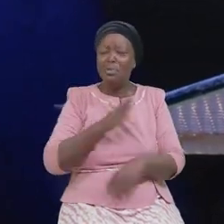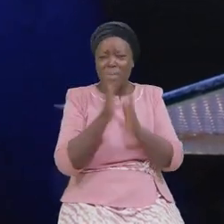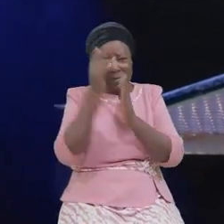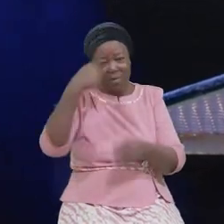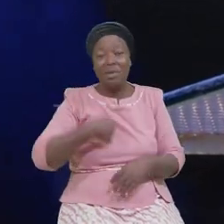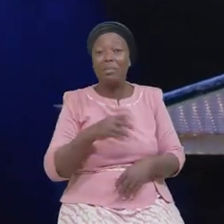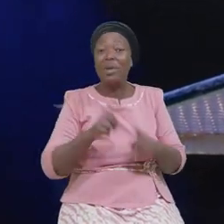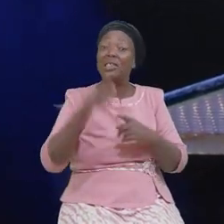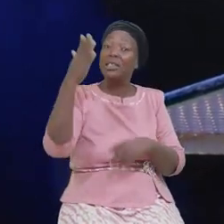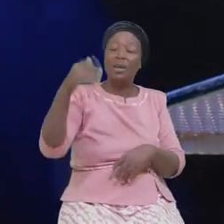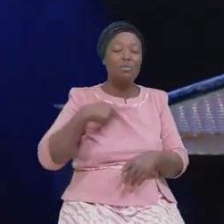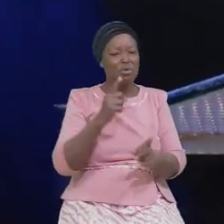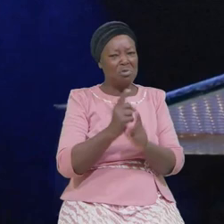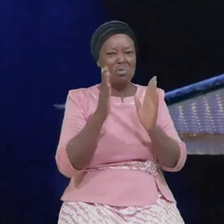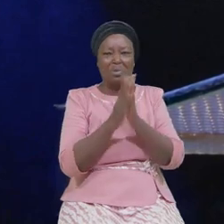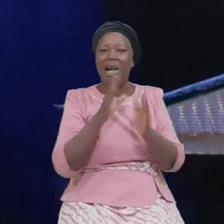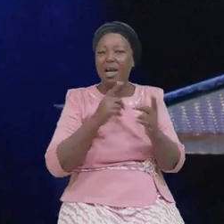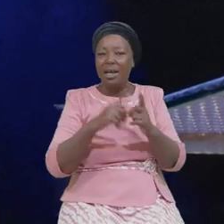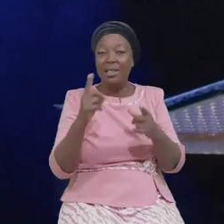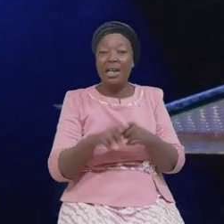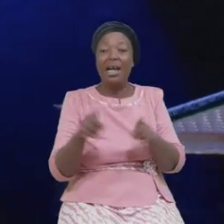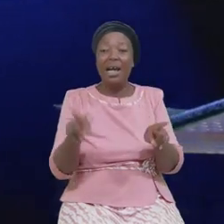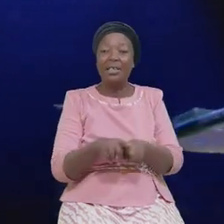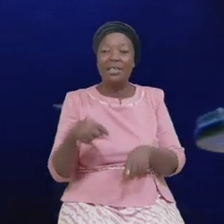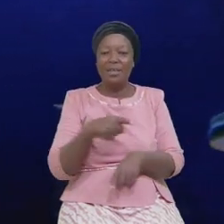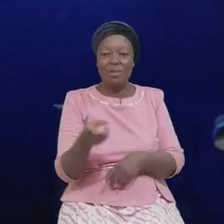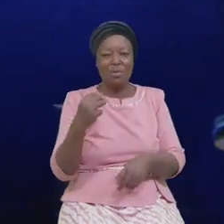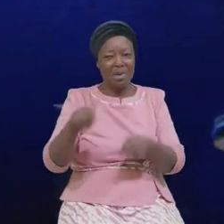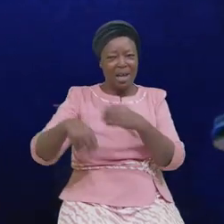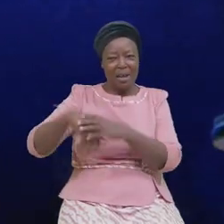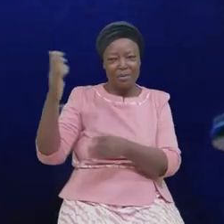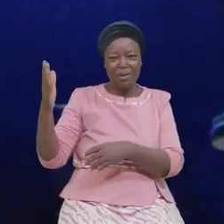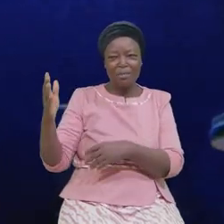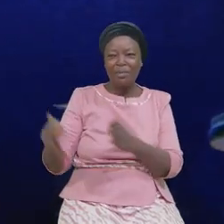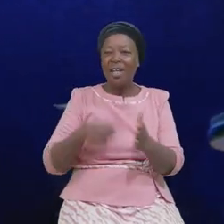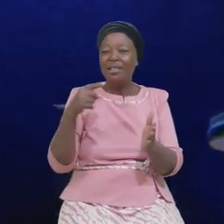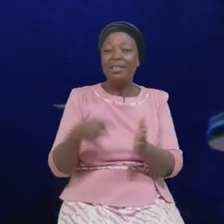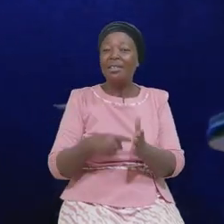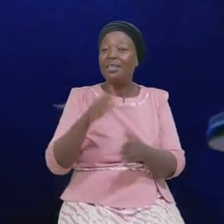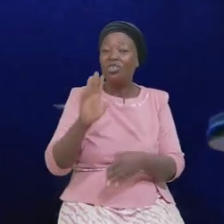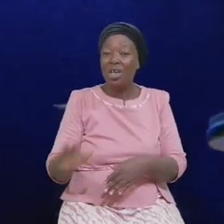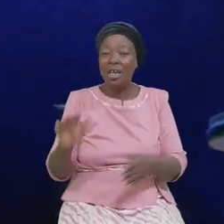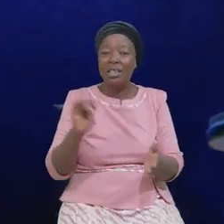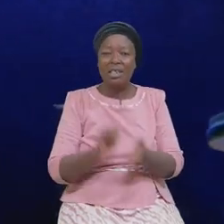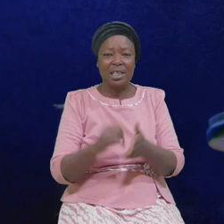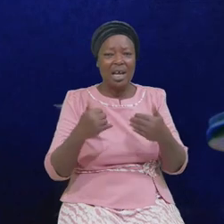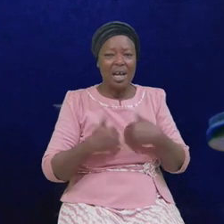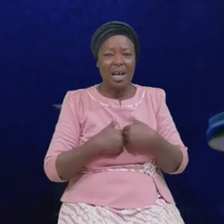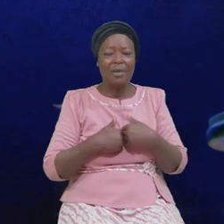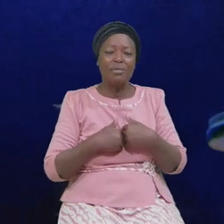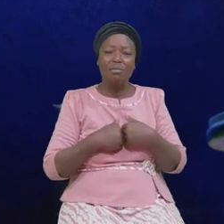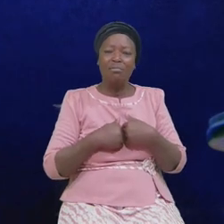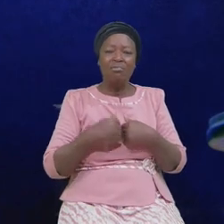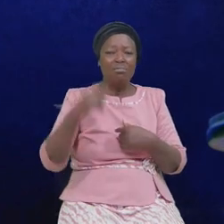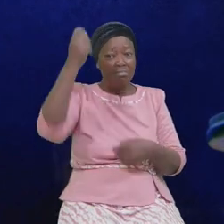just prayed. And then they went out, and they were, as they were going out, this child that had cerebral problem,